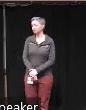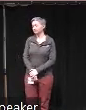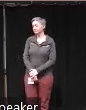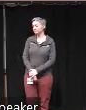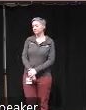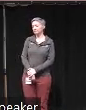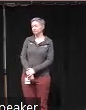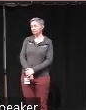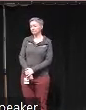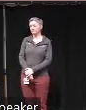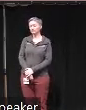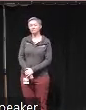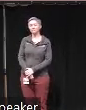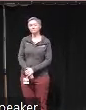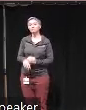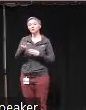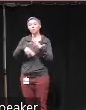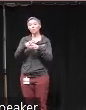World Health Organization